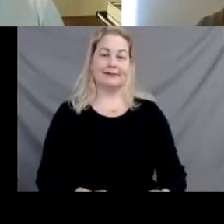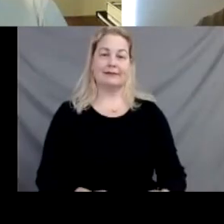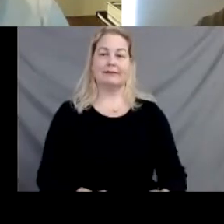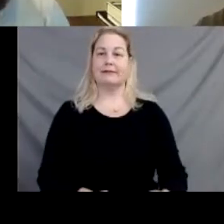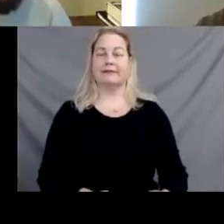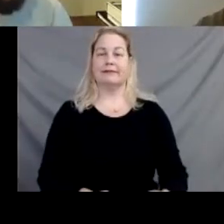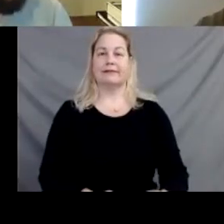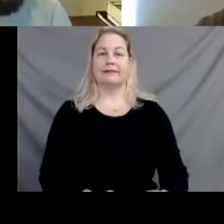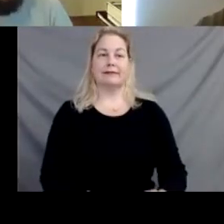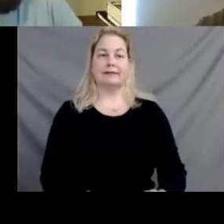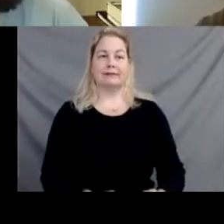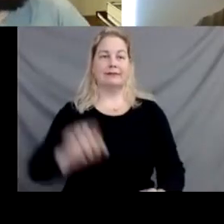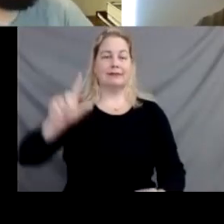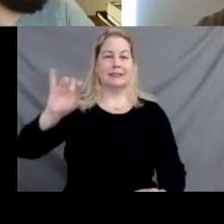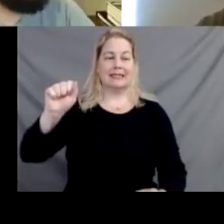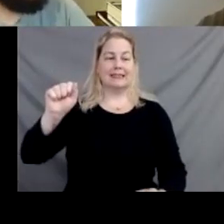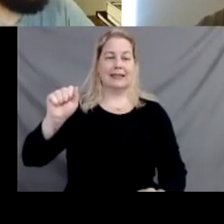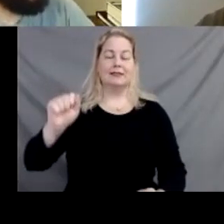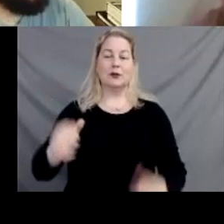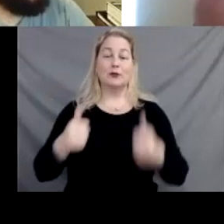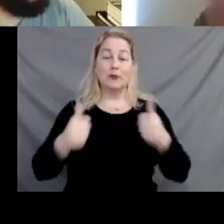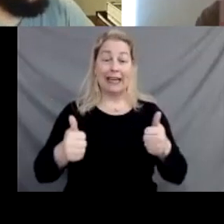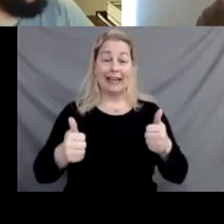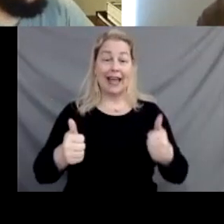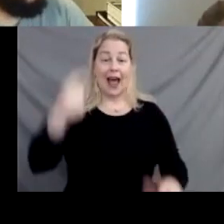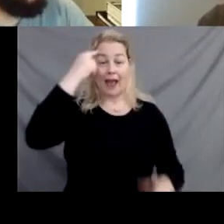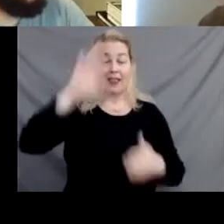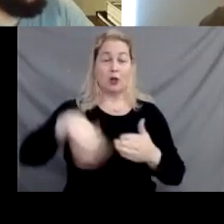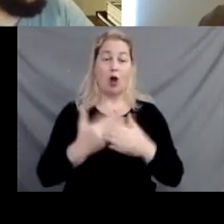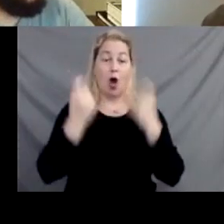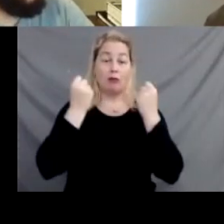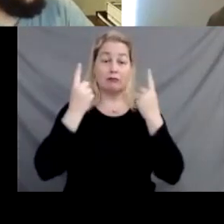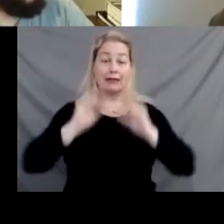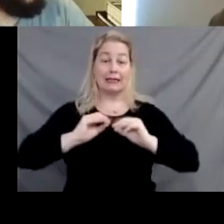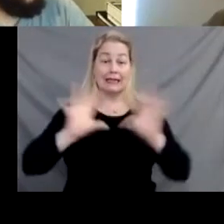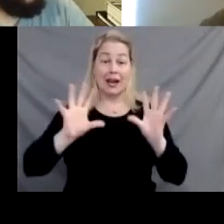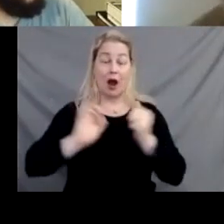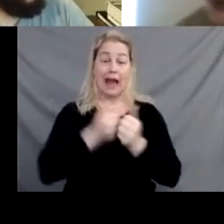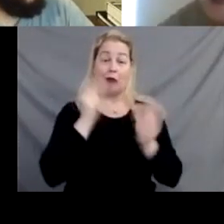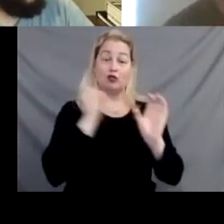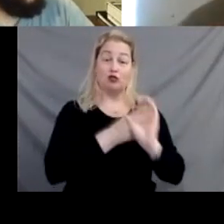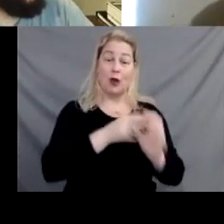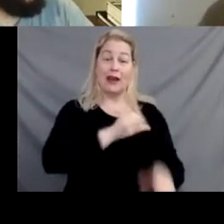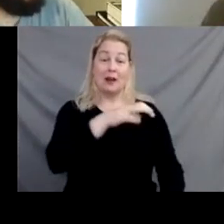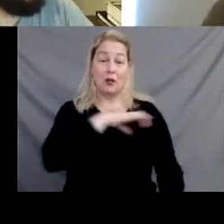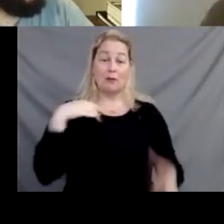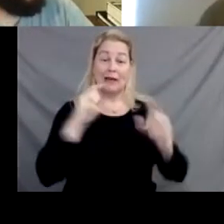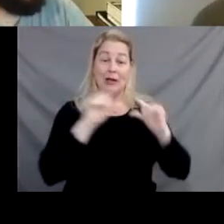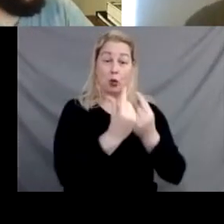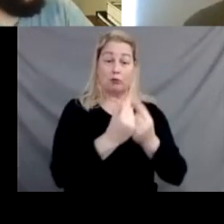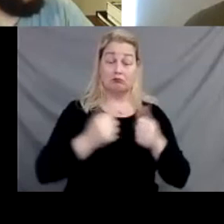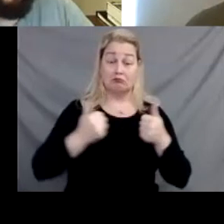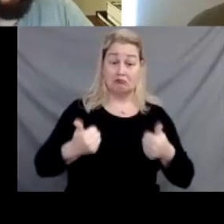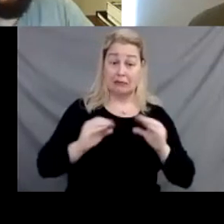Great. So I think we all are clear about how to join another group. Is everybody clear about that then? Or how